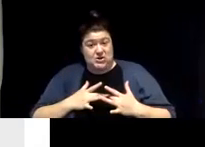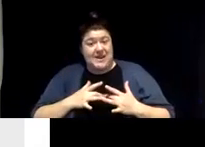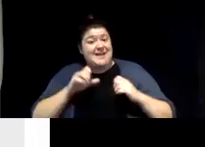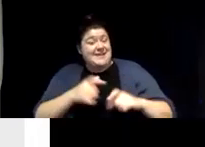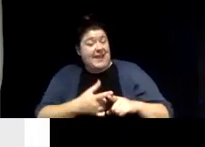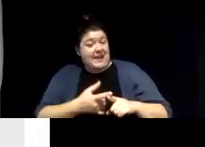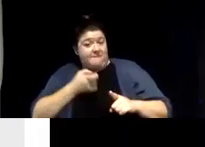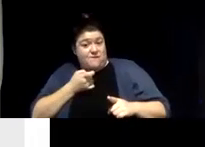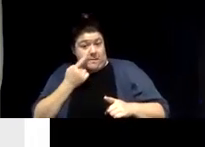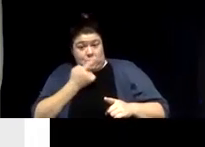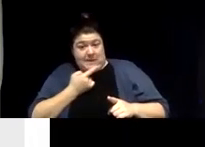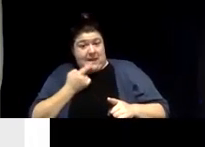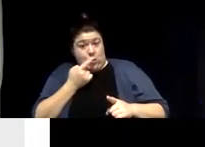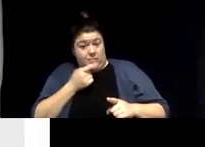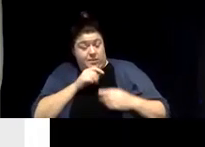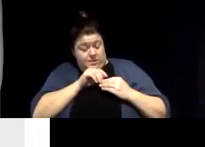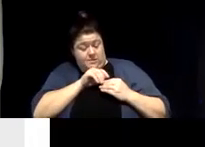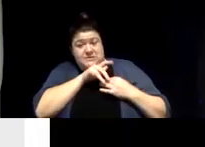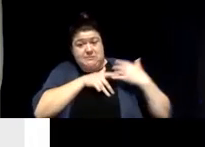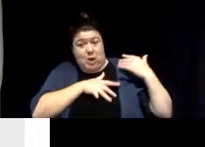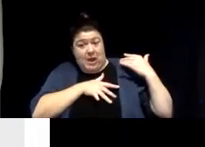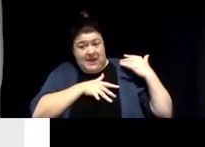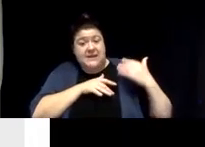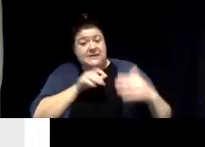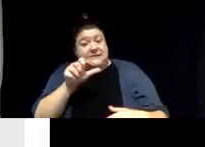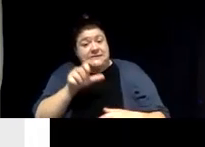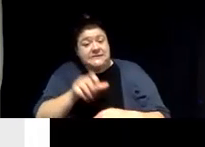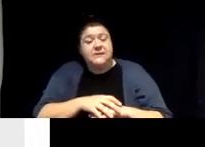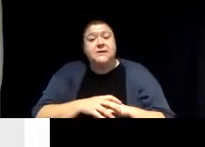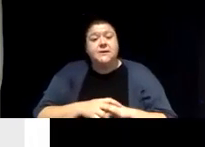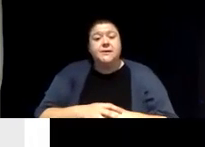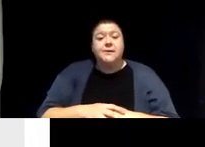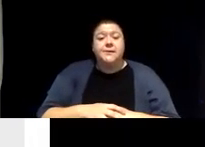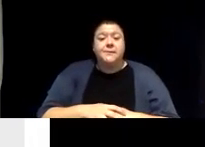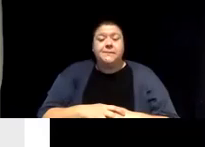body, even if it's your mouth, and that spreads through your bloodstream.